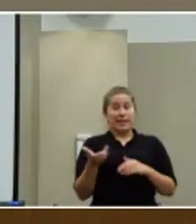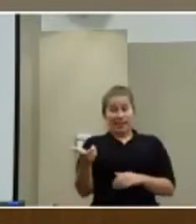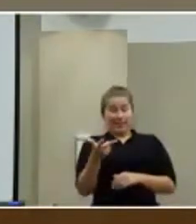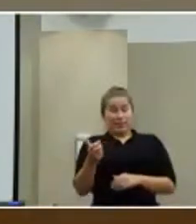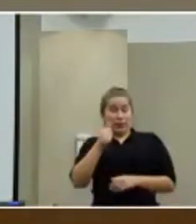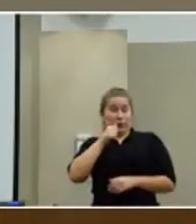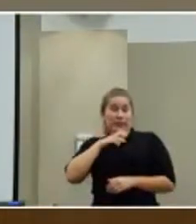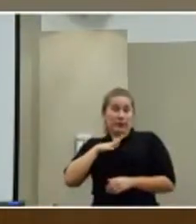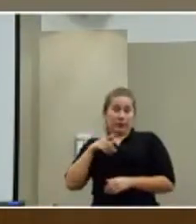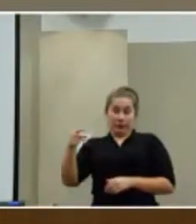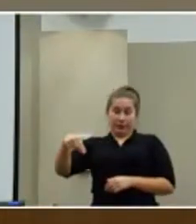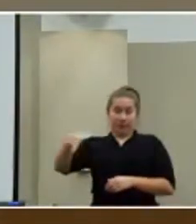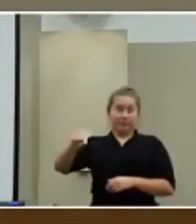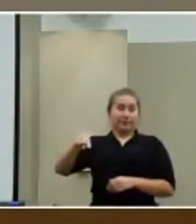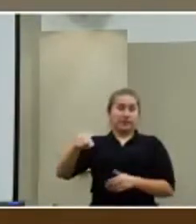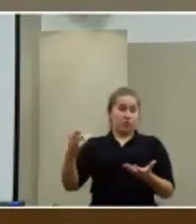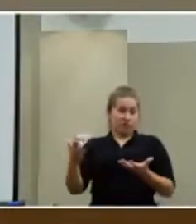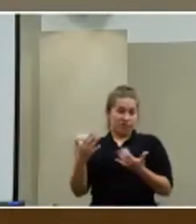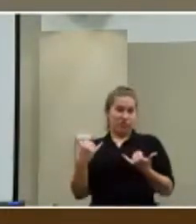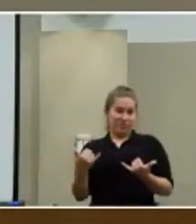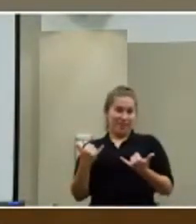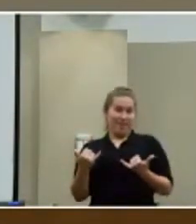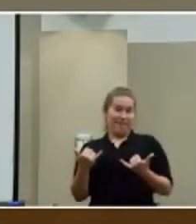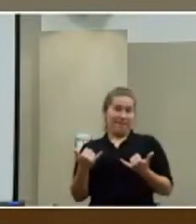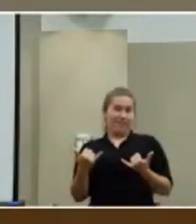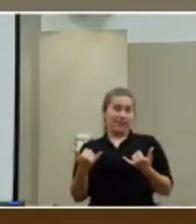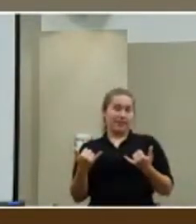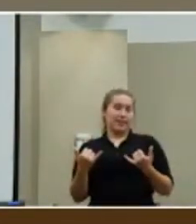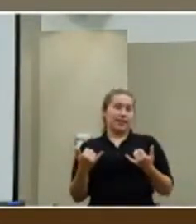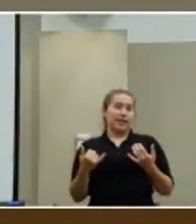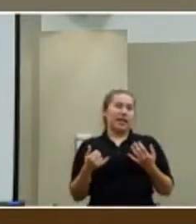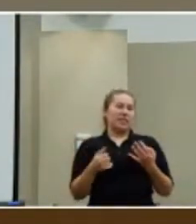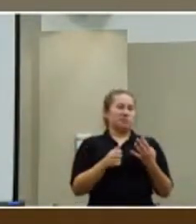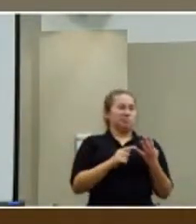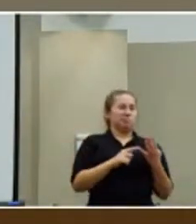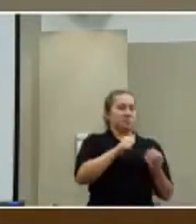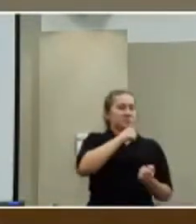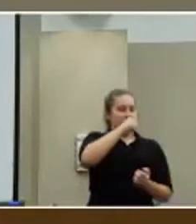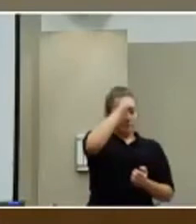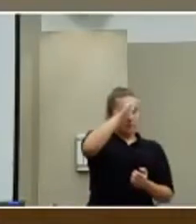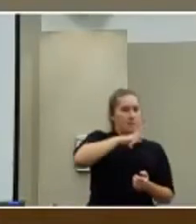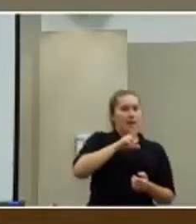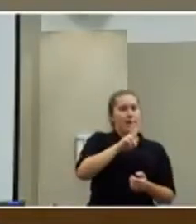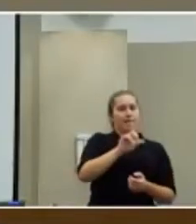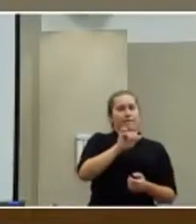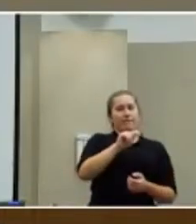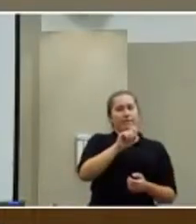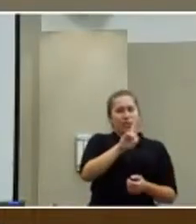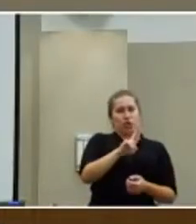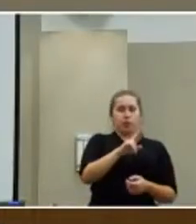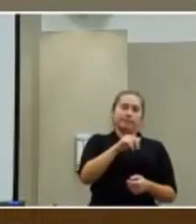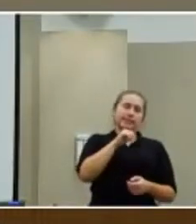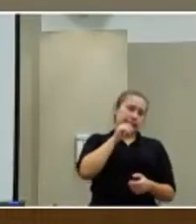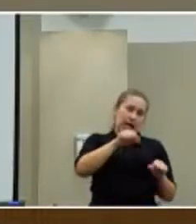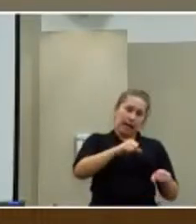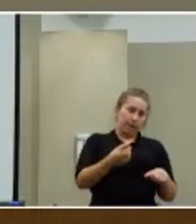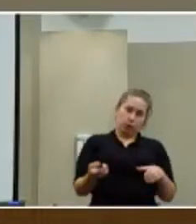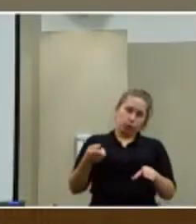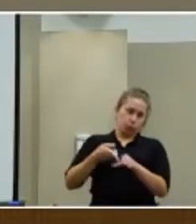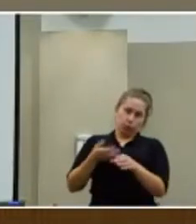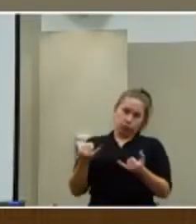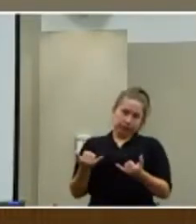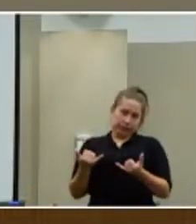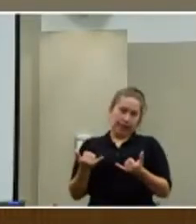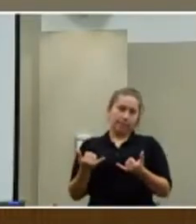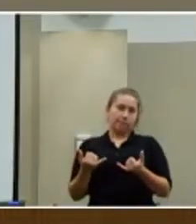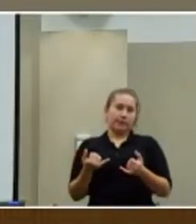ladies who are here today, and a gentleman by the name of Victor Paena, who is not able to join us today, were